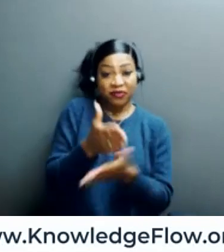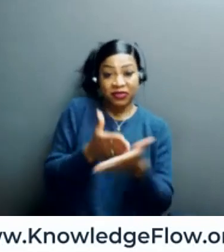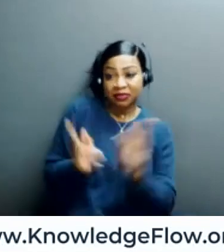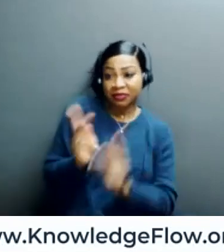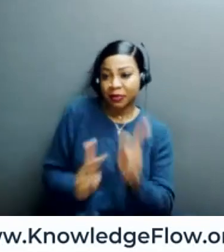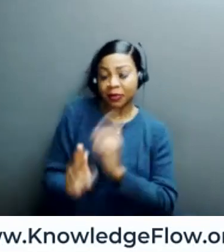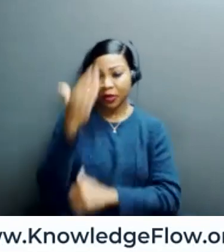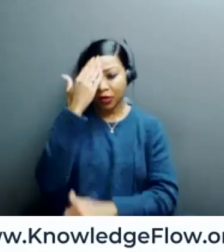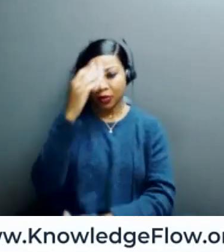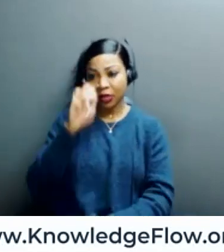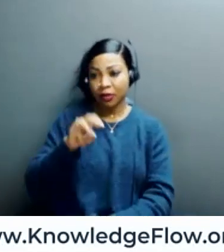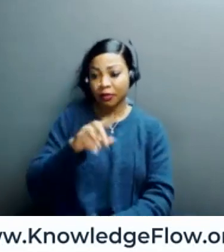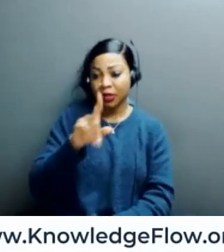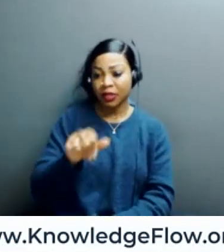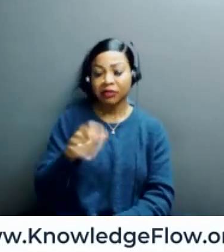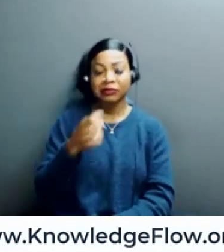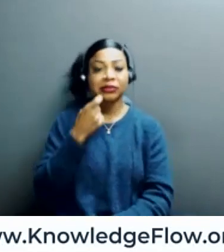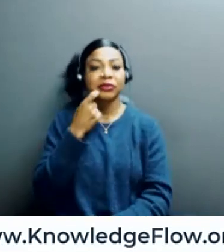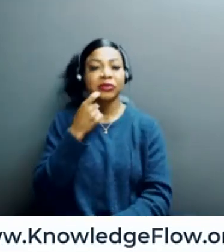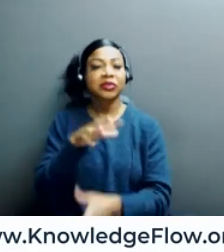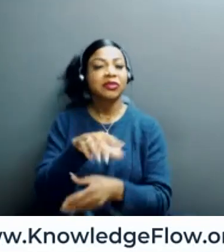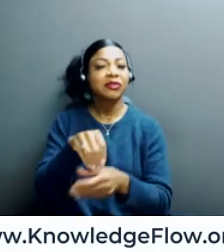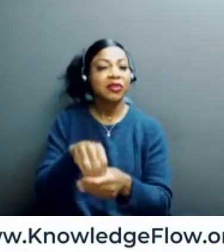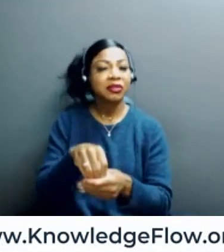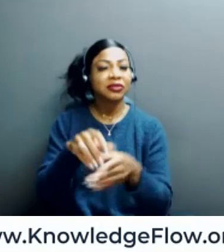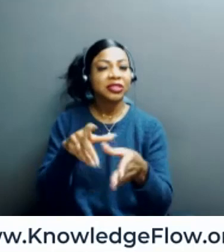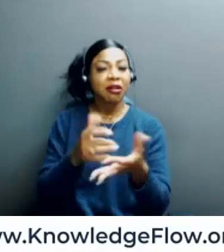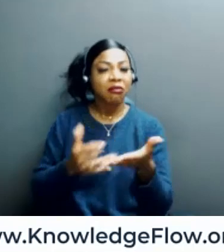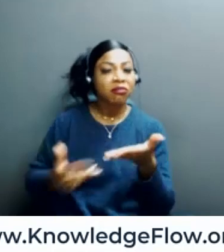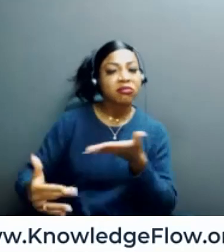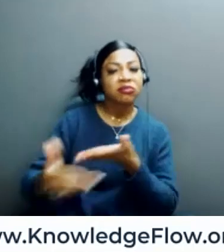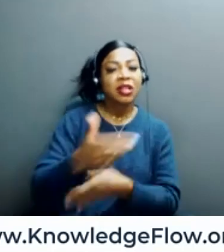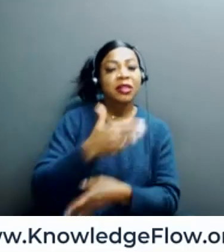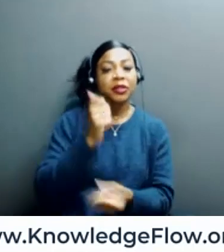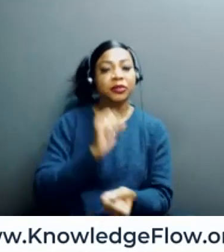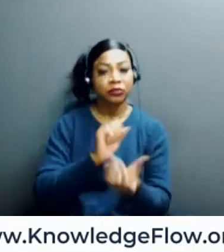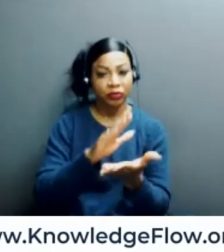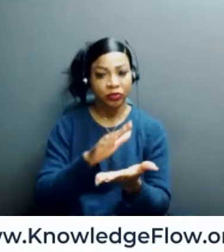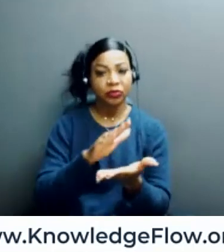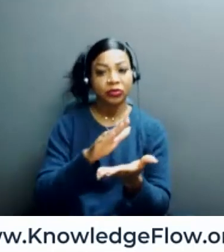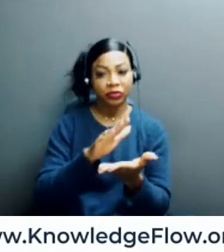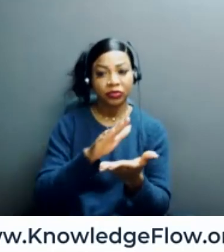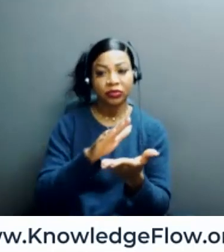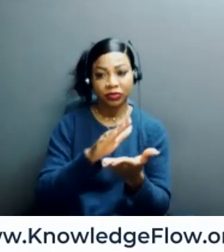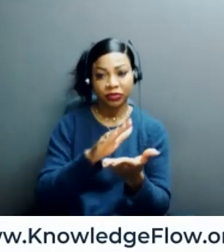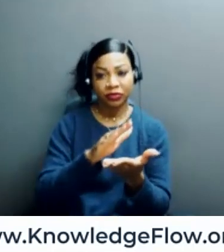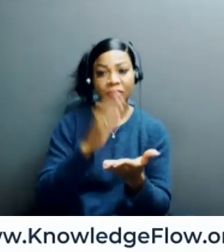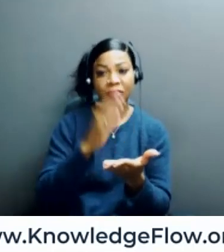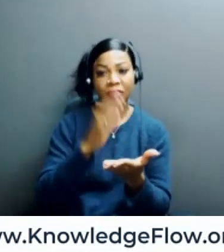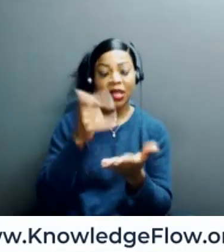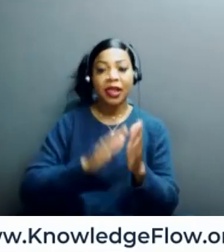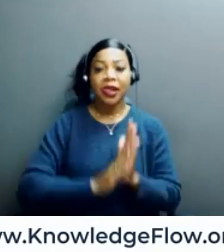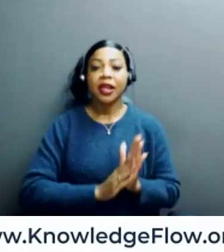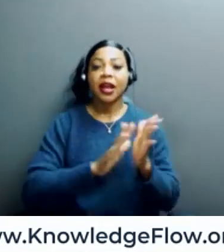Emily recently you worked on kind of compiling best practices for uh building digital